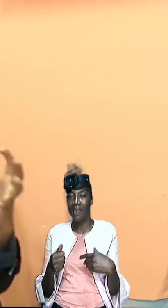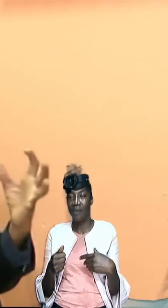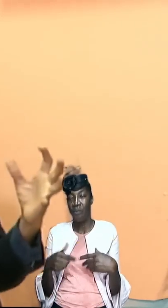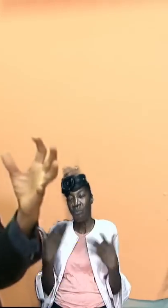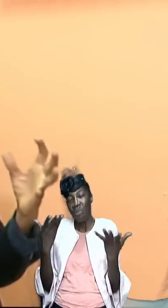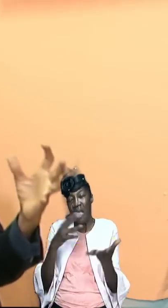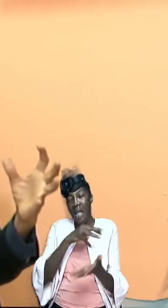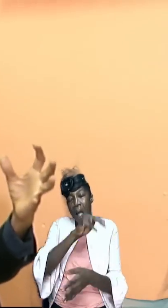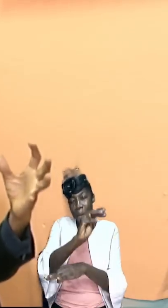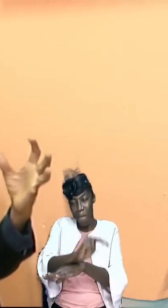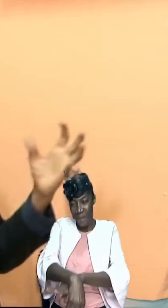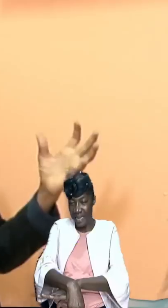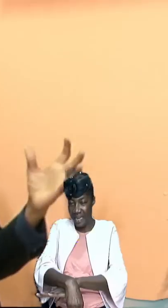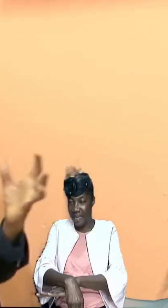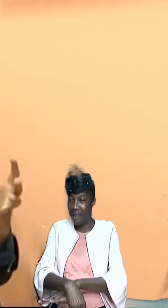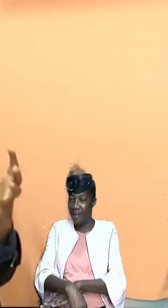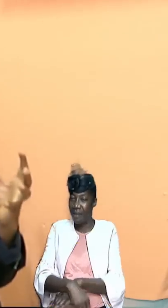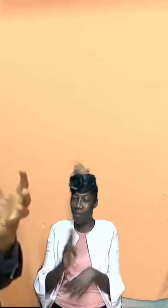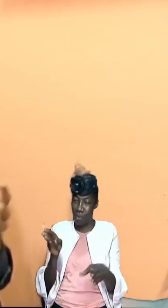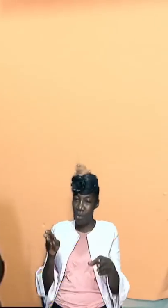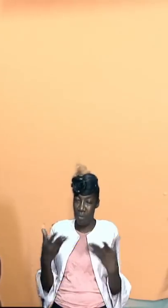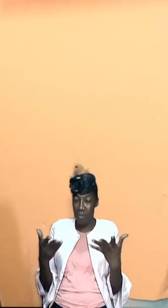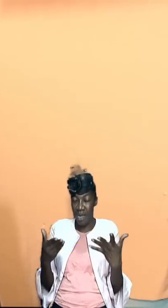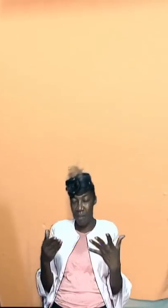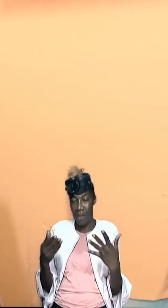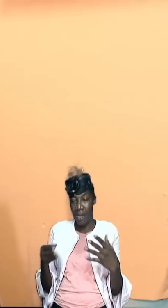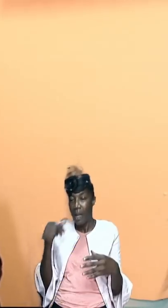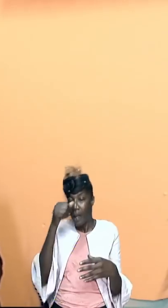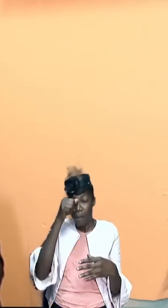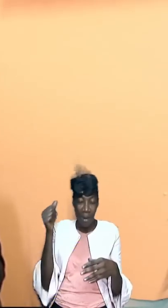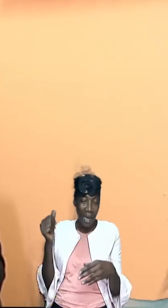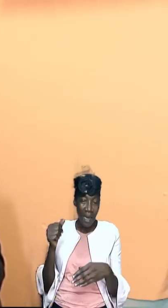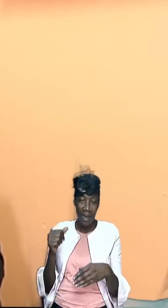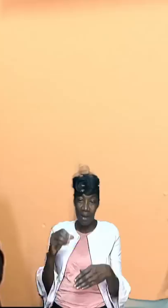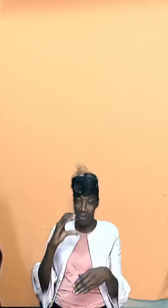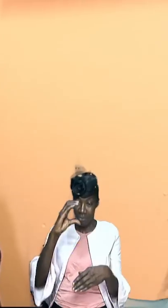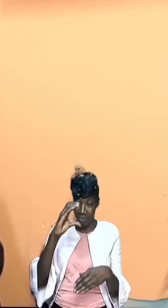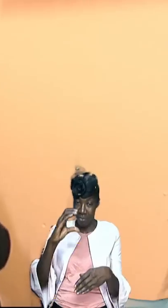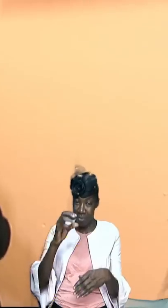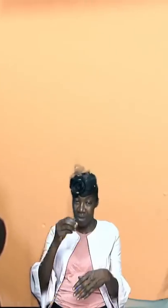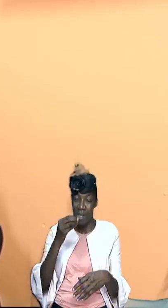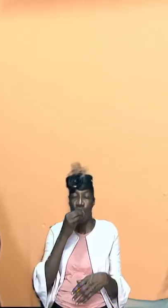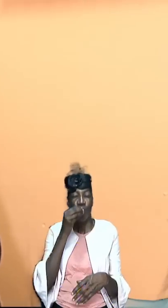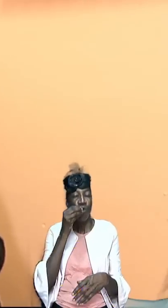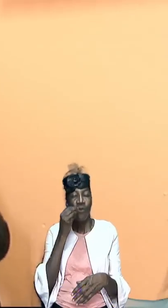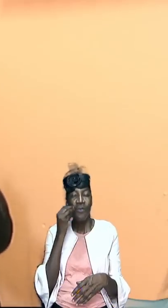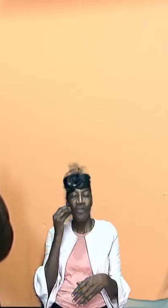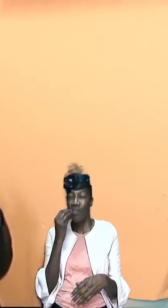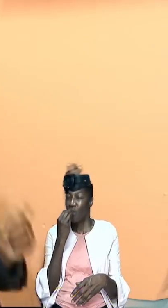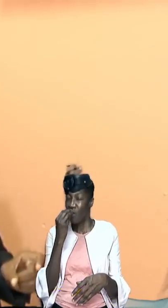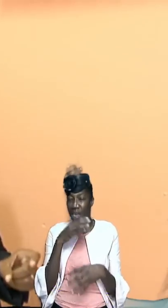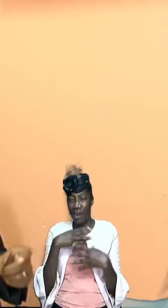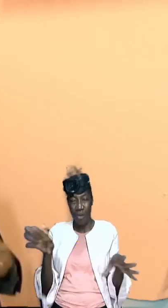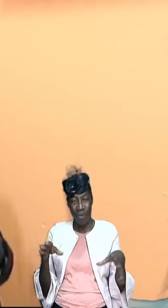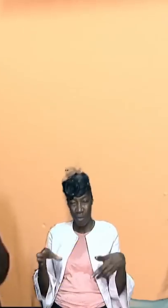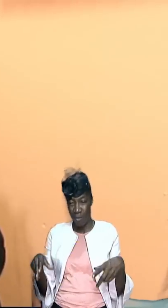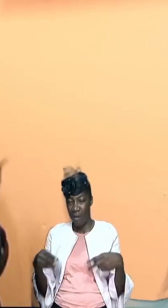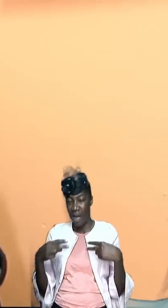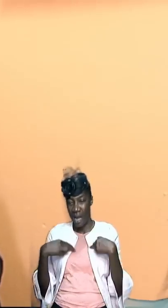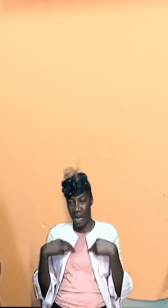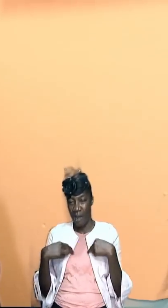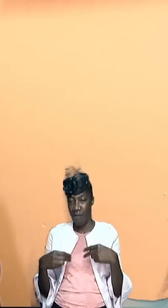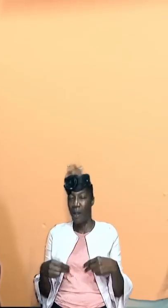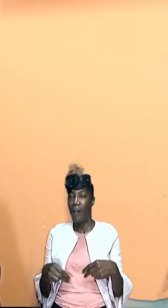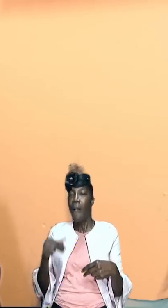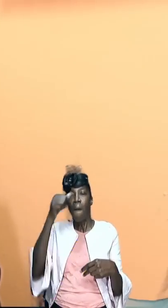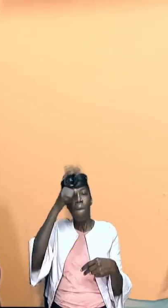would probably want to say black chocolate, but it's really brown. And so we really don't have any black or white people, but we use